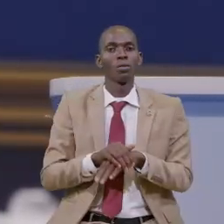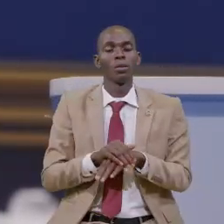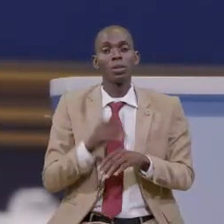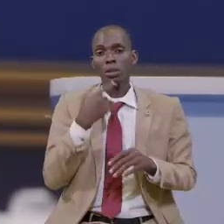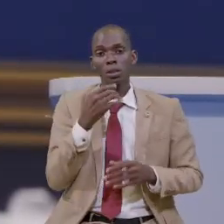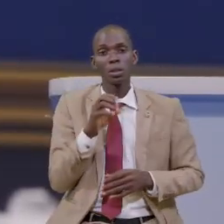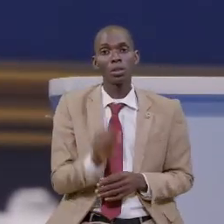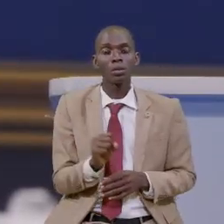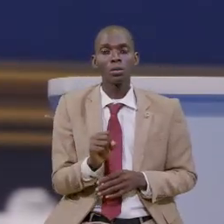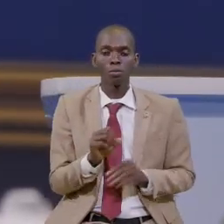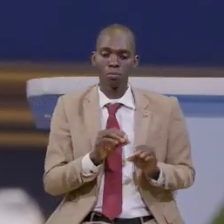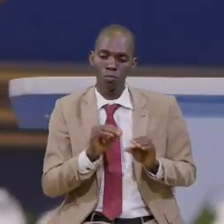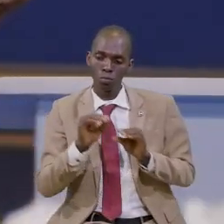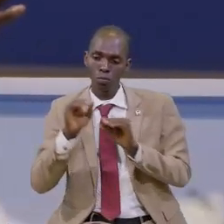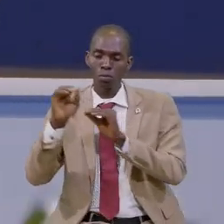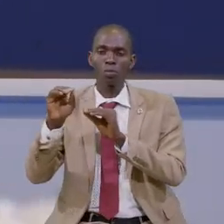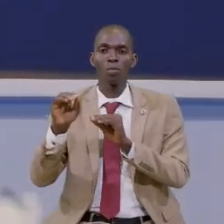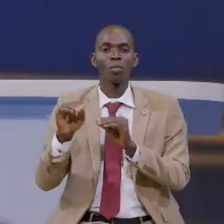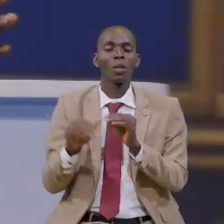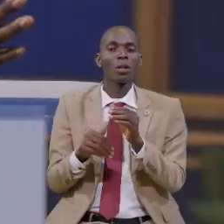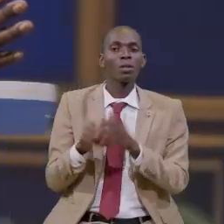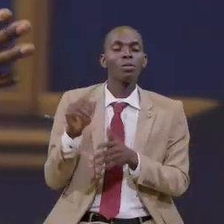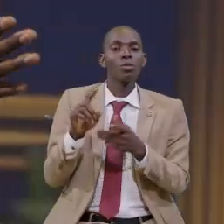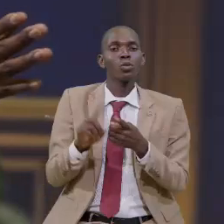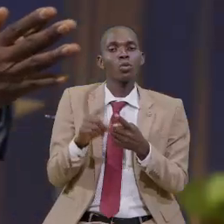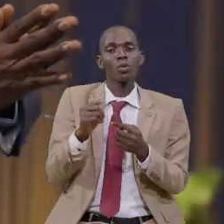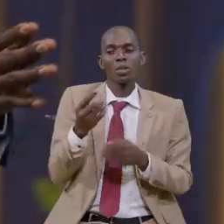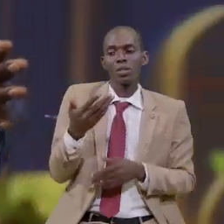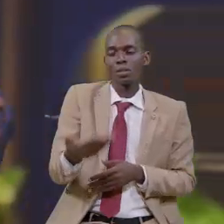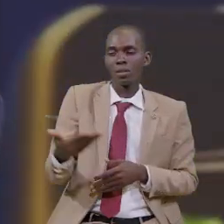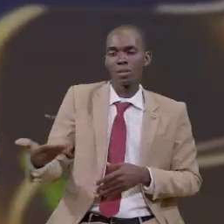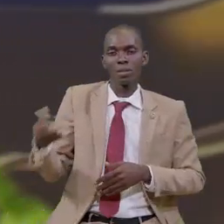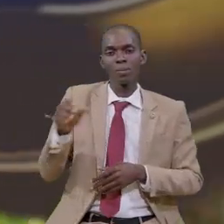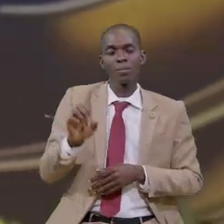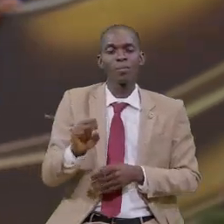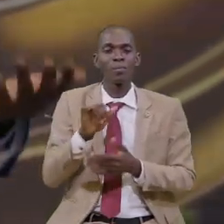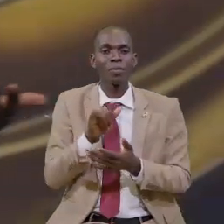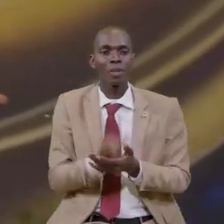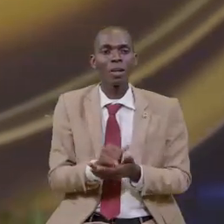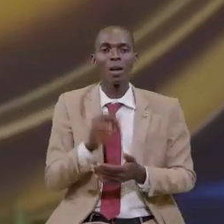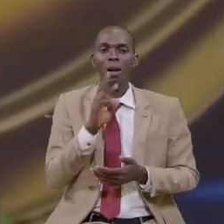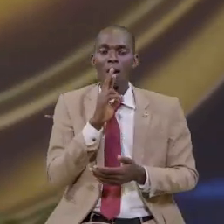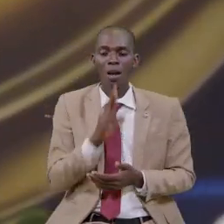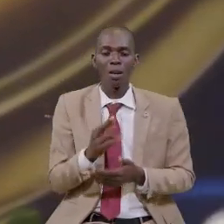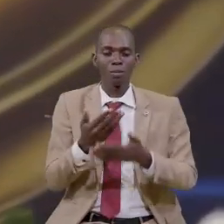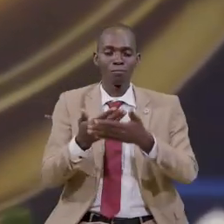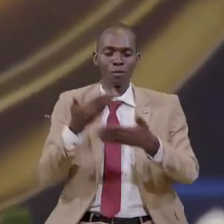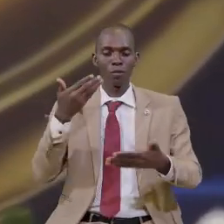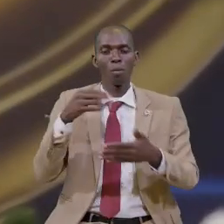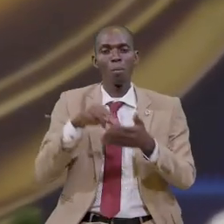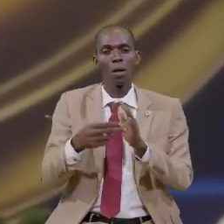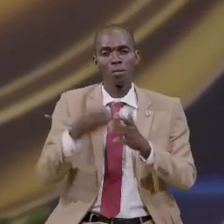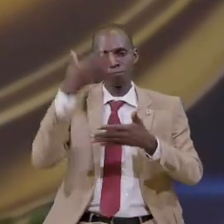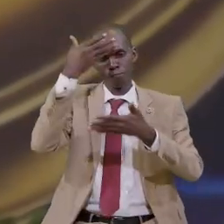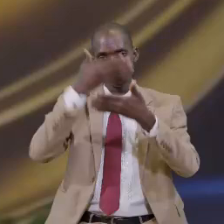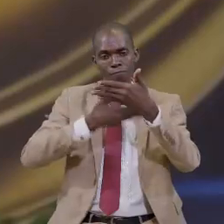reaching forth unto those things that are before. As you